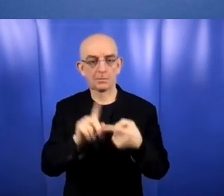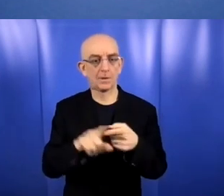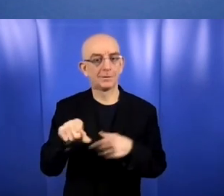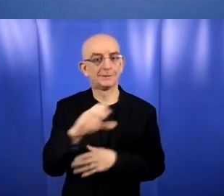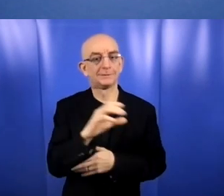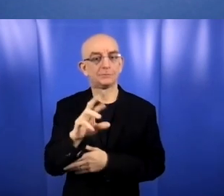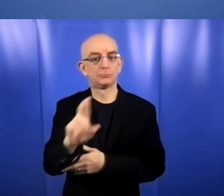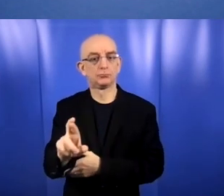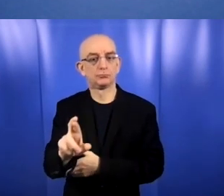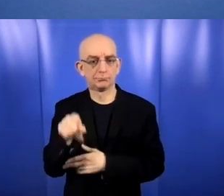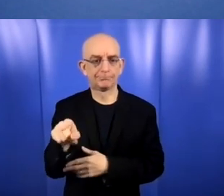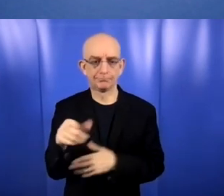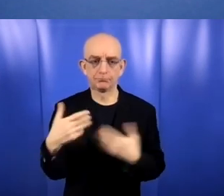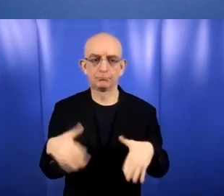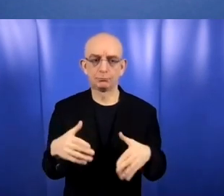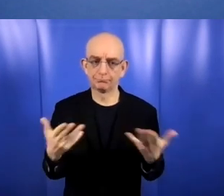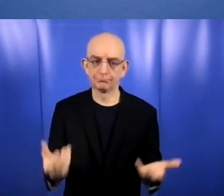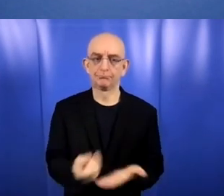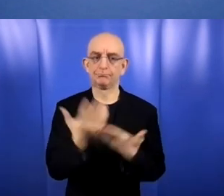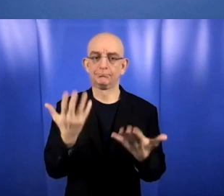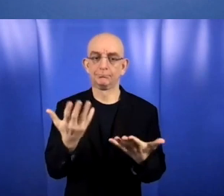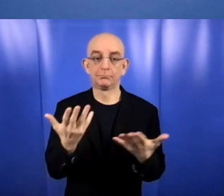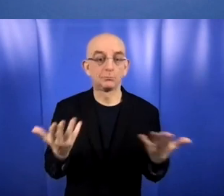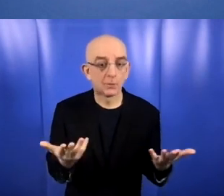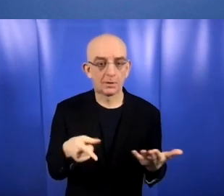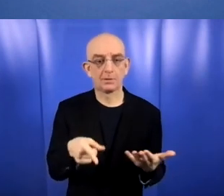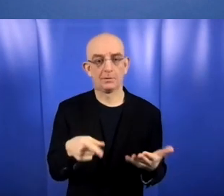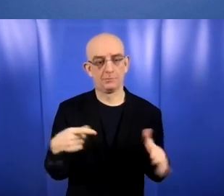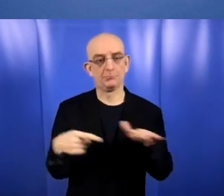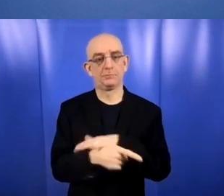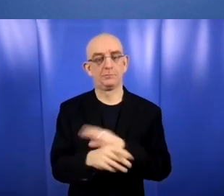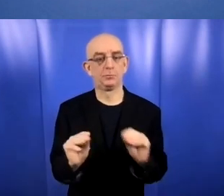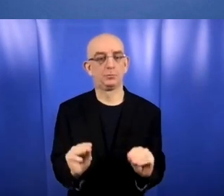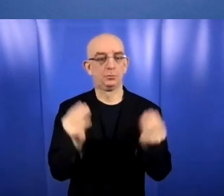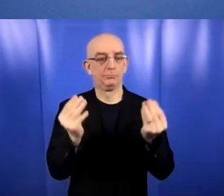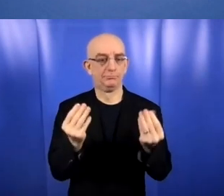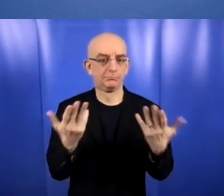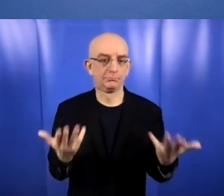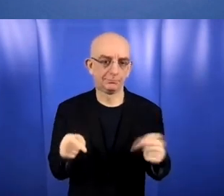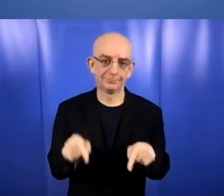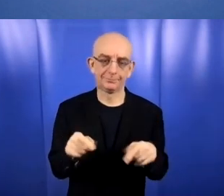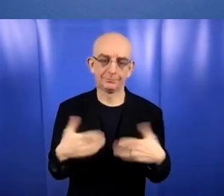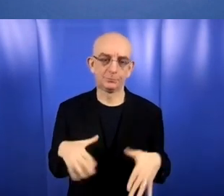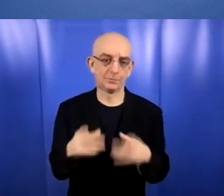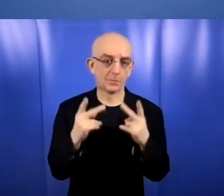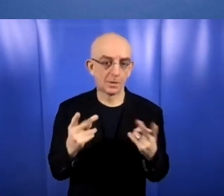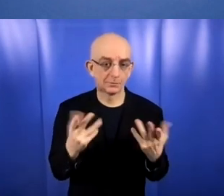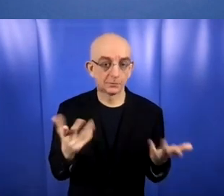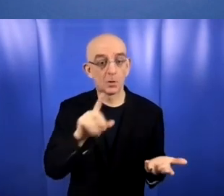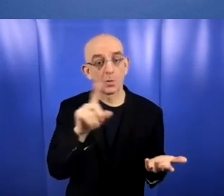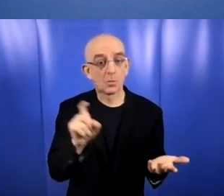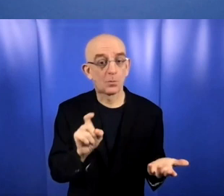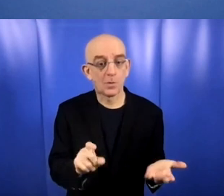Education, I have taught many refugees over the years as an academic, and the number